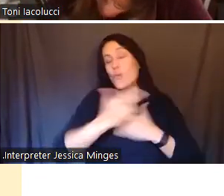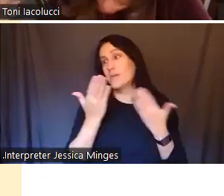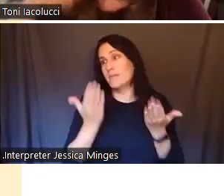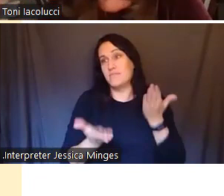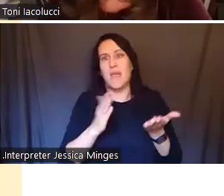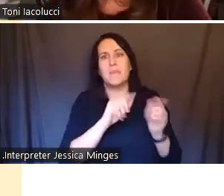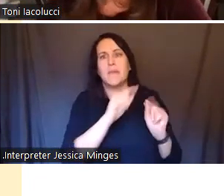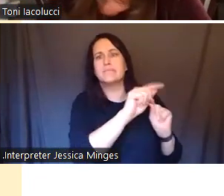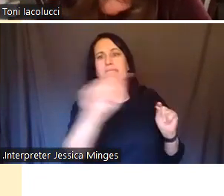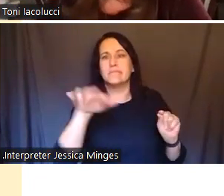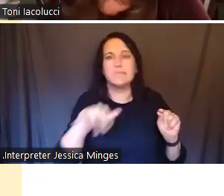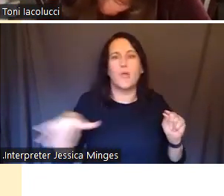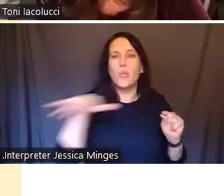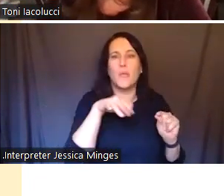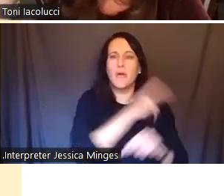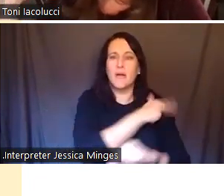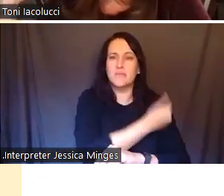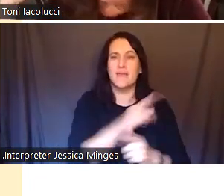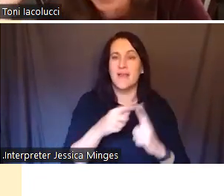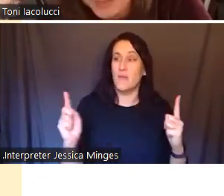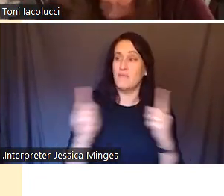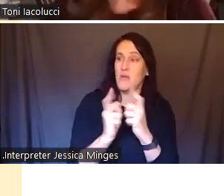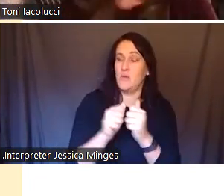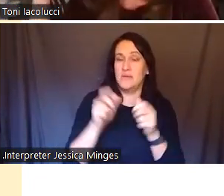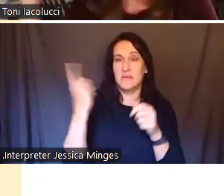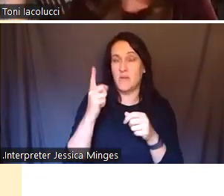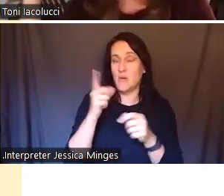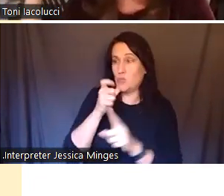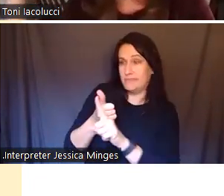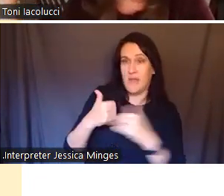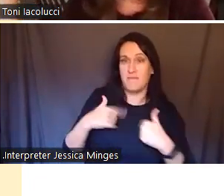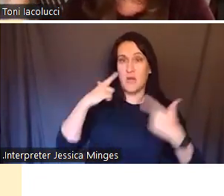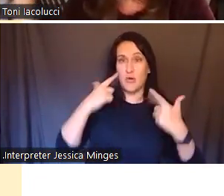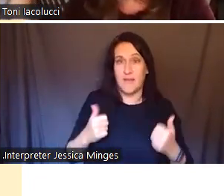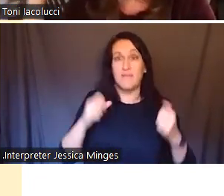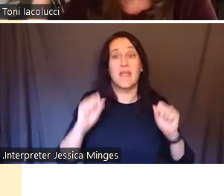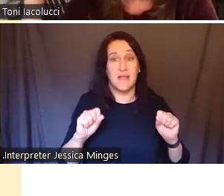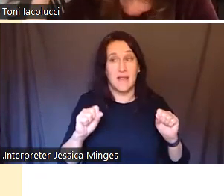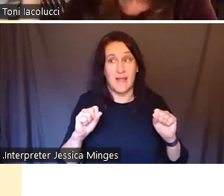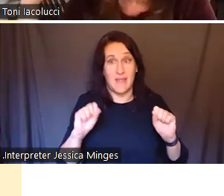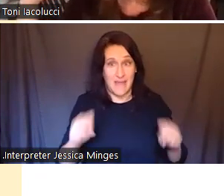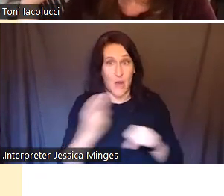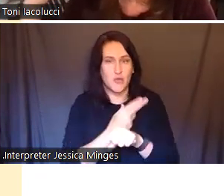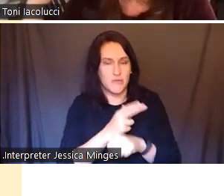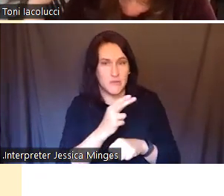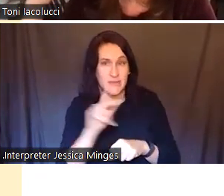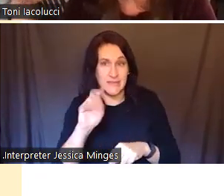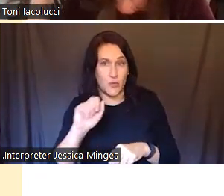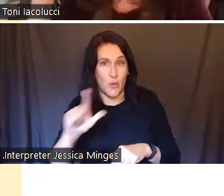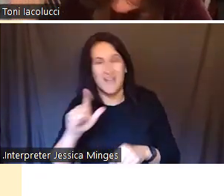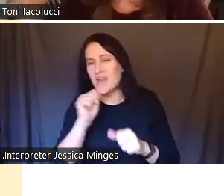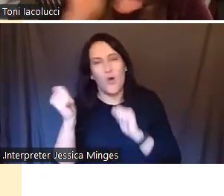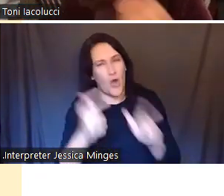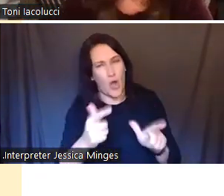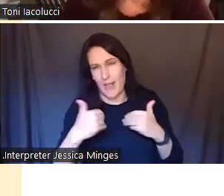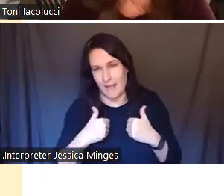facility. And if you're meeting with people with hearing loss and they have the capacity to use a telecoil, again, not everyone has one on their device,